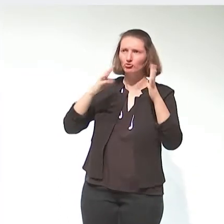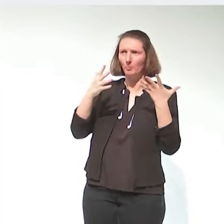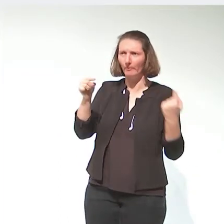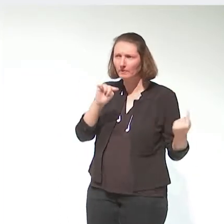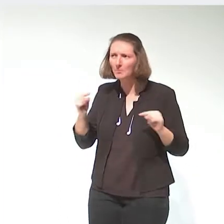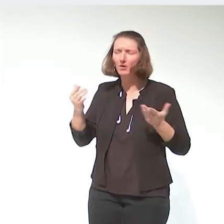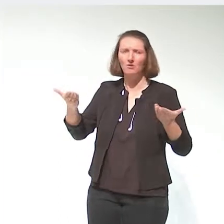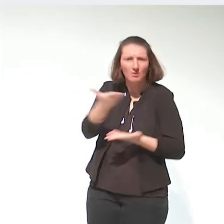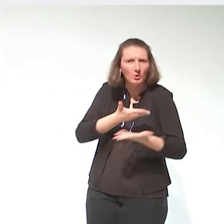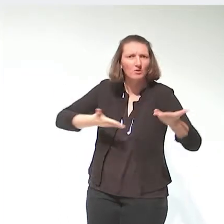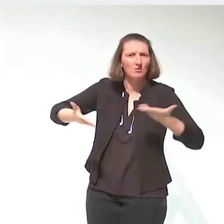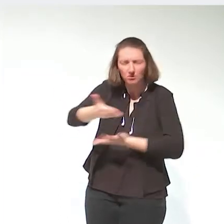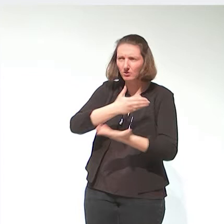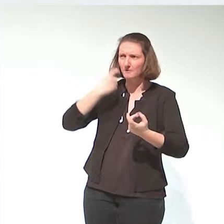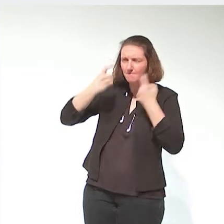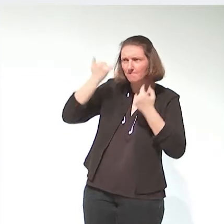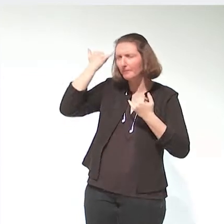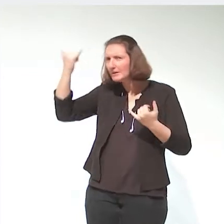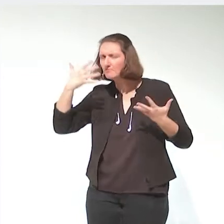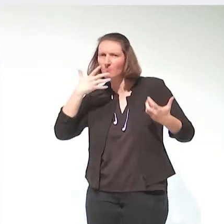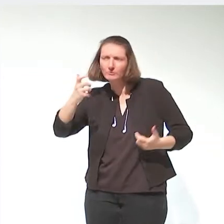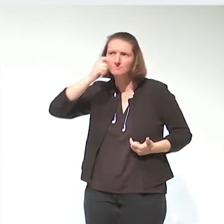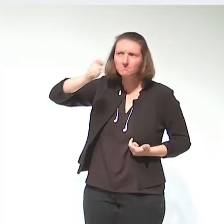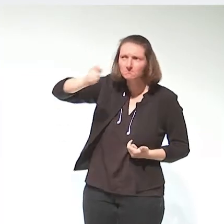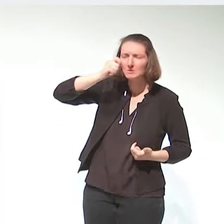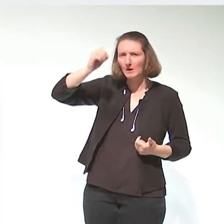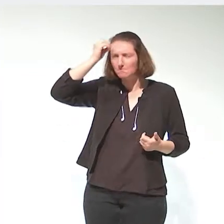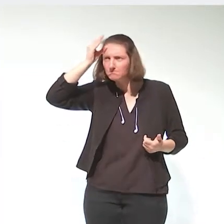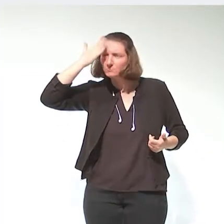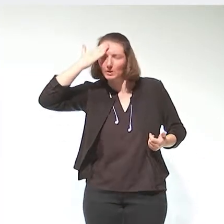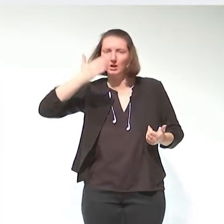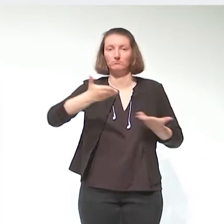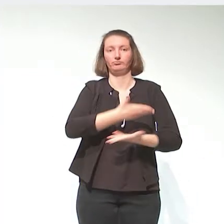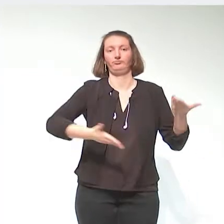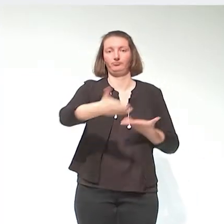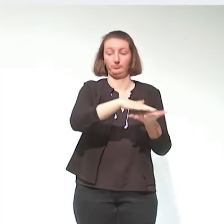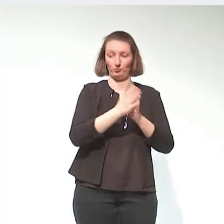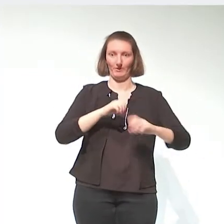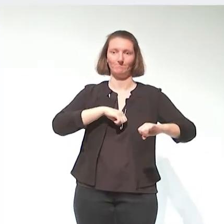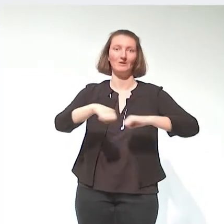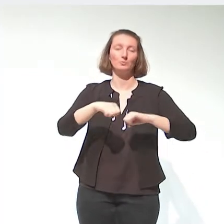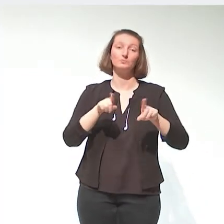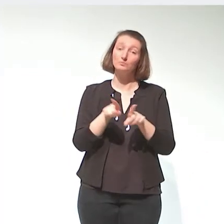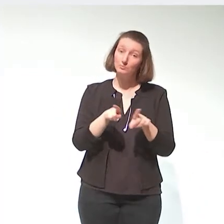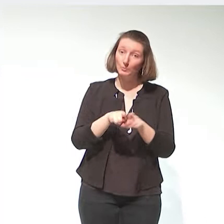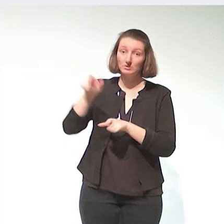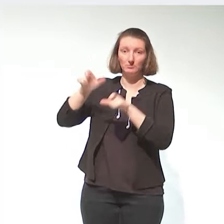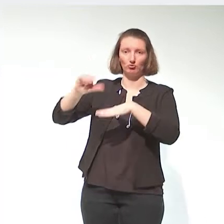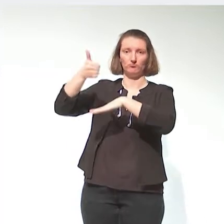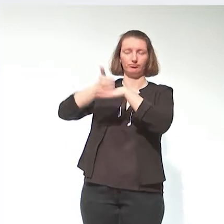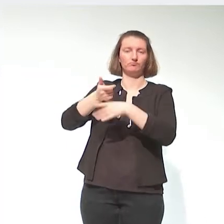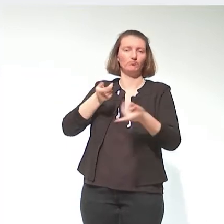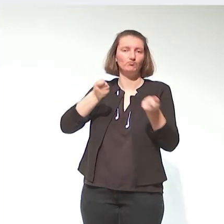able to create positive momentum. You've confronted ideas, you've gathered different types of skills and expertise. Also, many